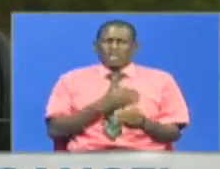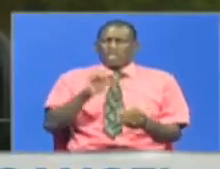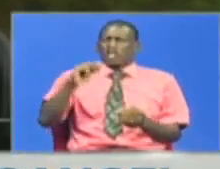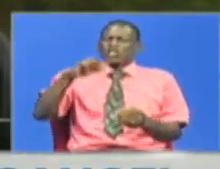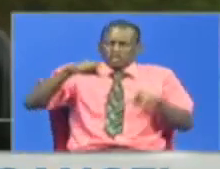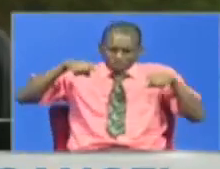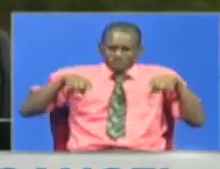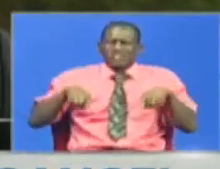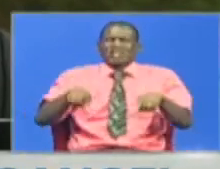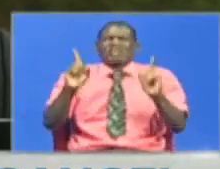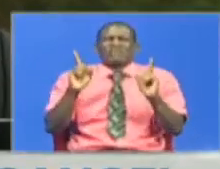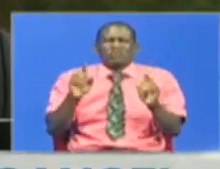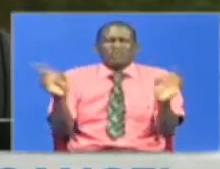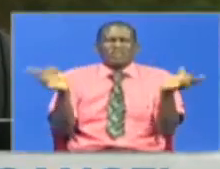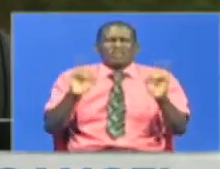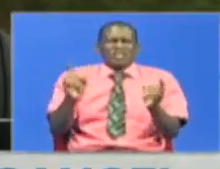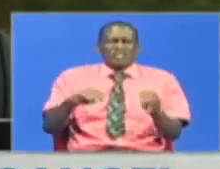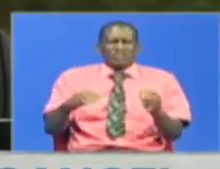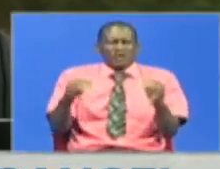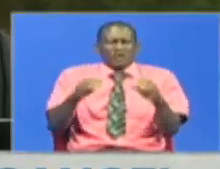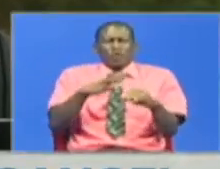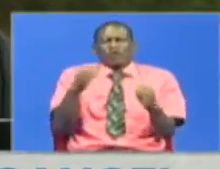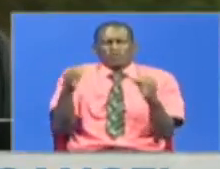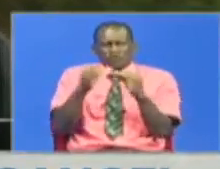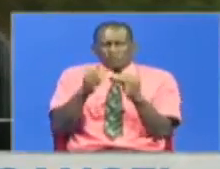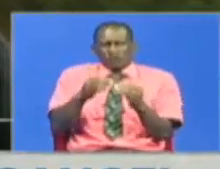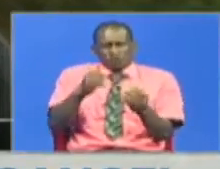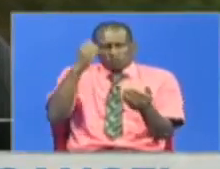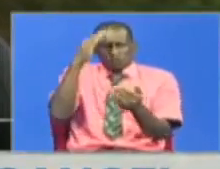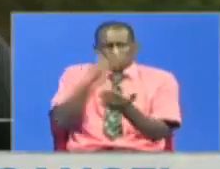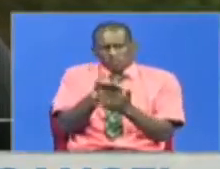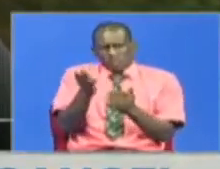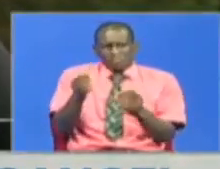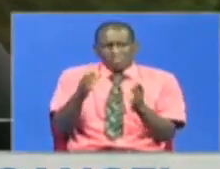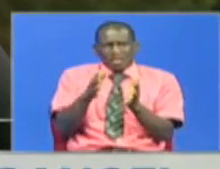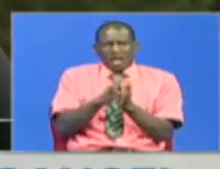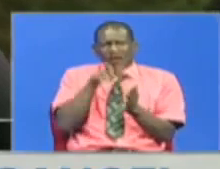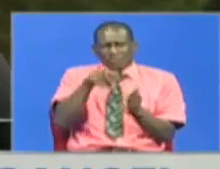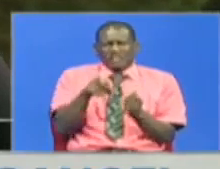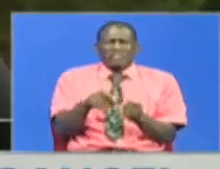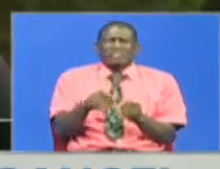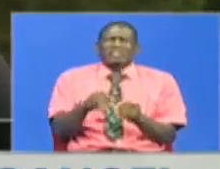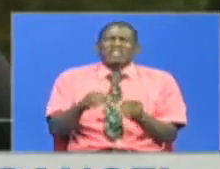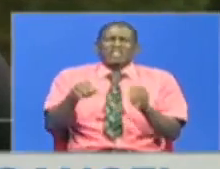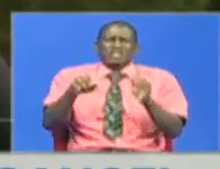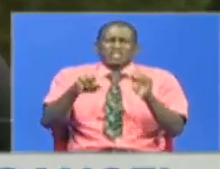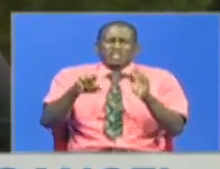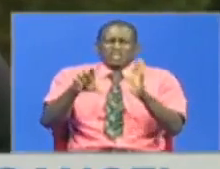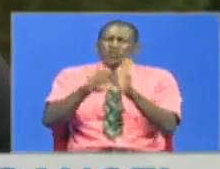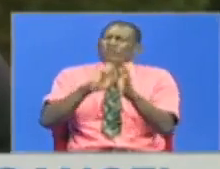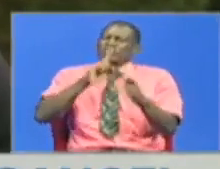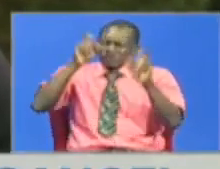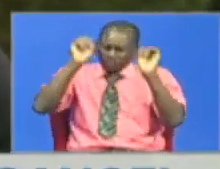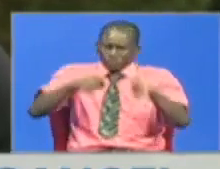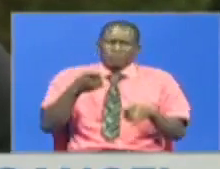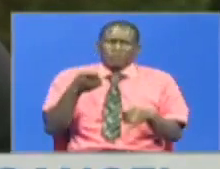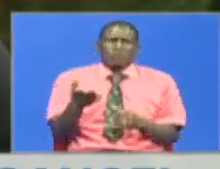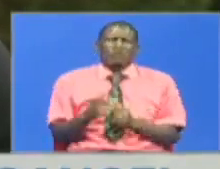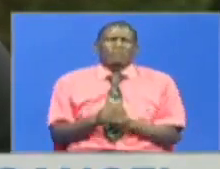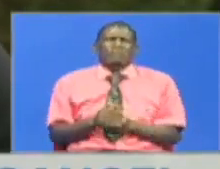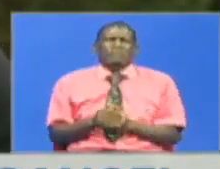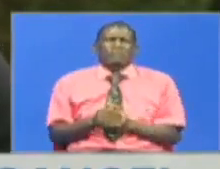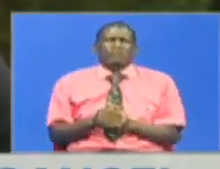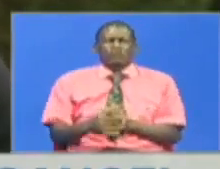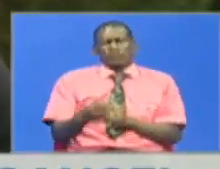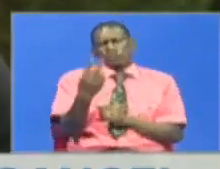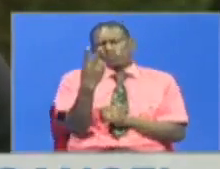himself never sat in the meetings for the conferment, yet is required to sit there mandatorily. The